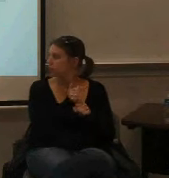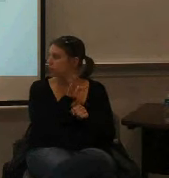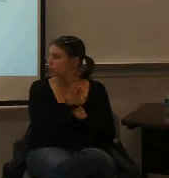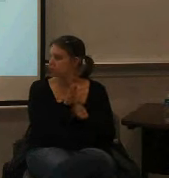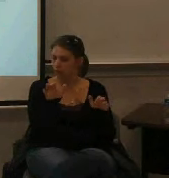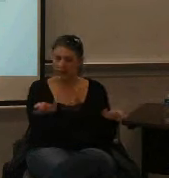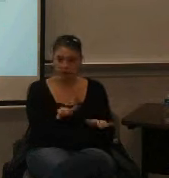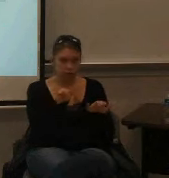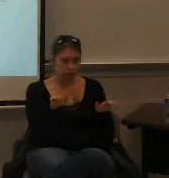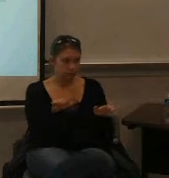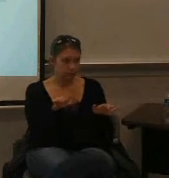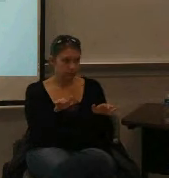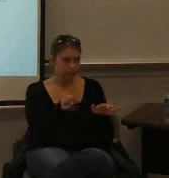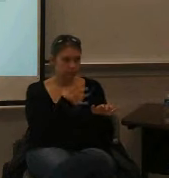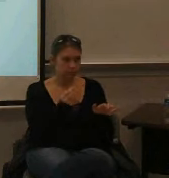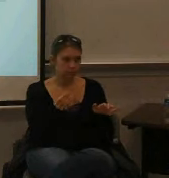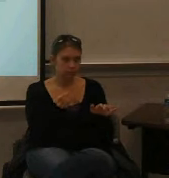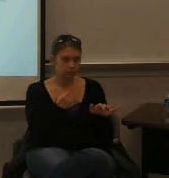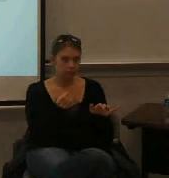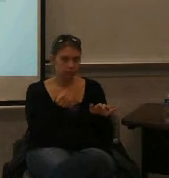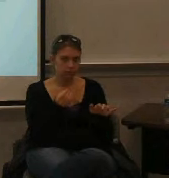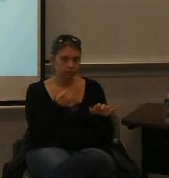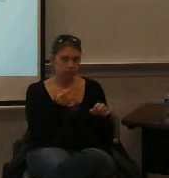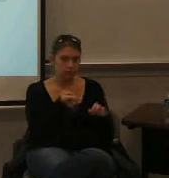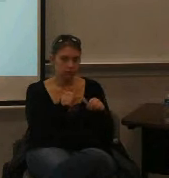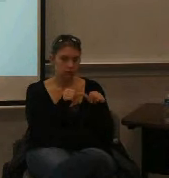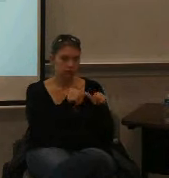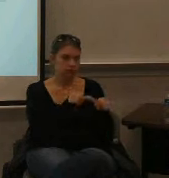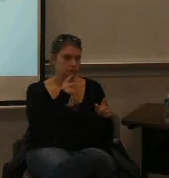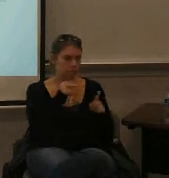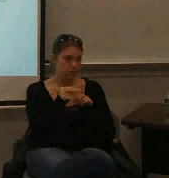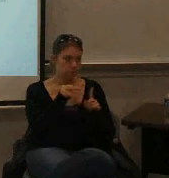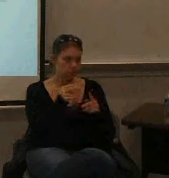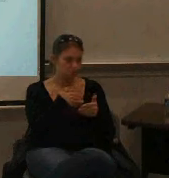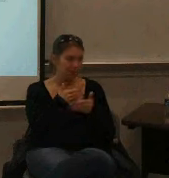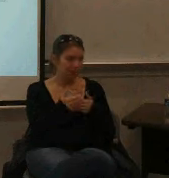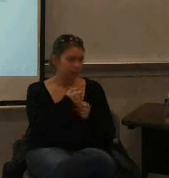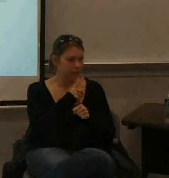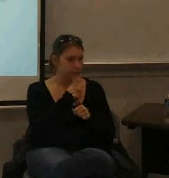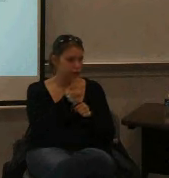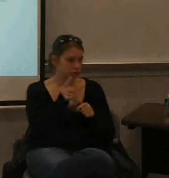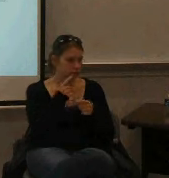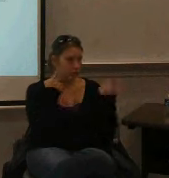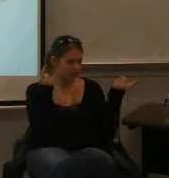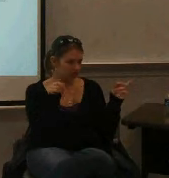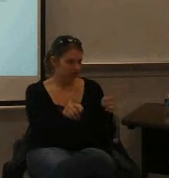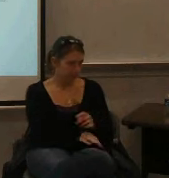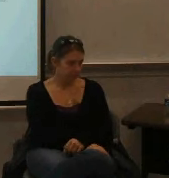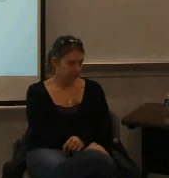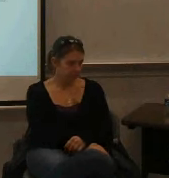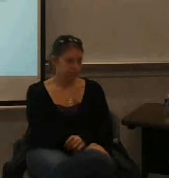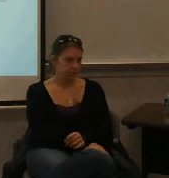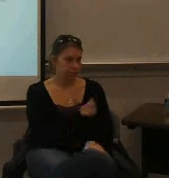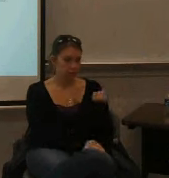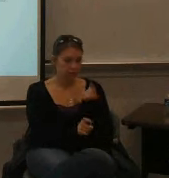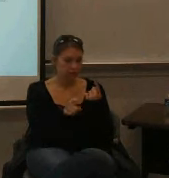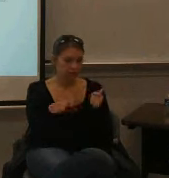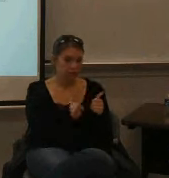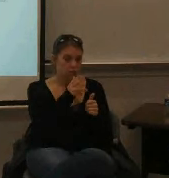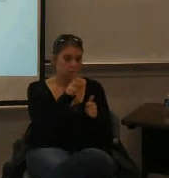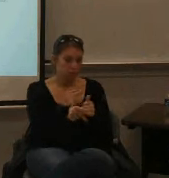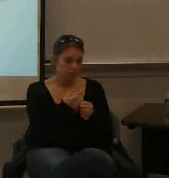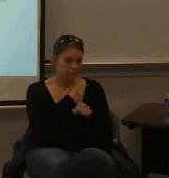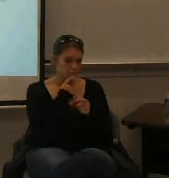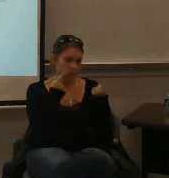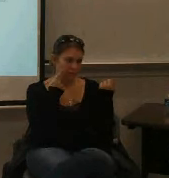your actions. And you continue to monitor afterwards to make sure that it worked. Right? You always have to follow up